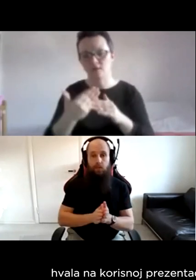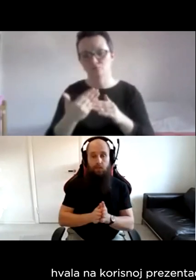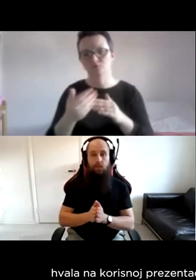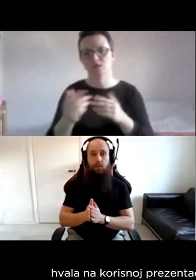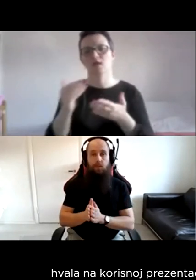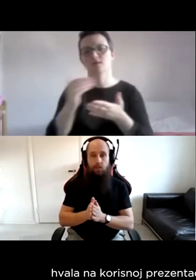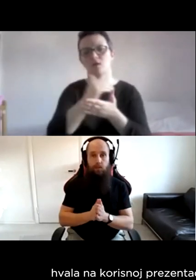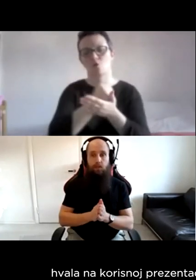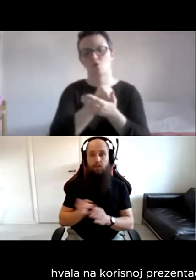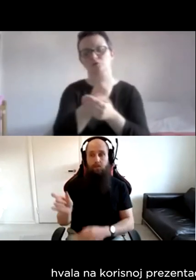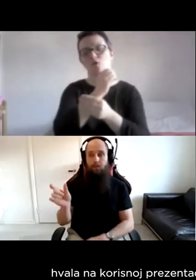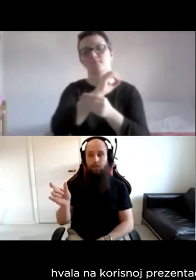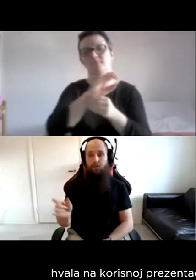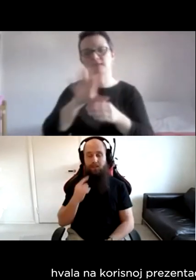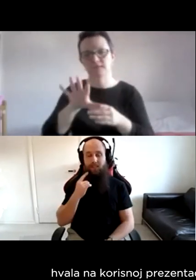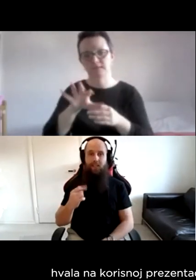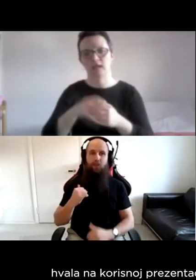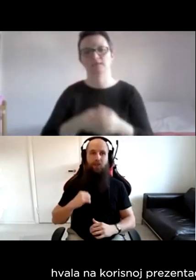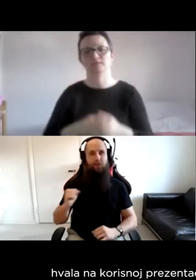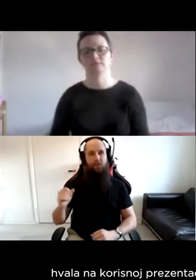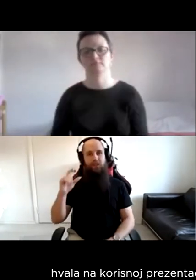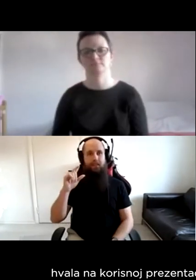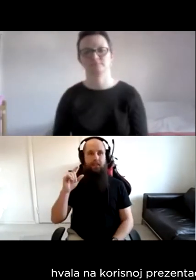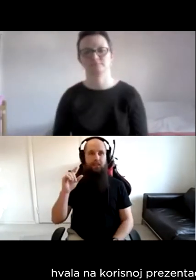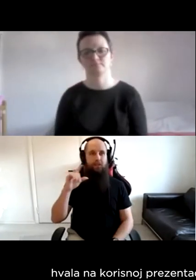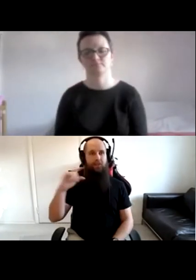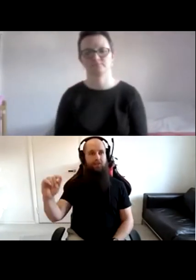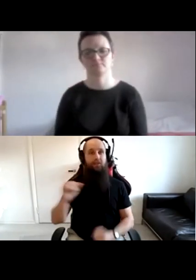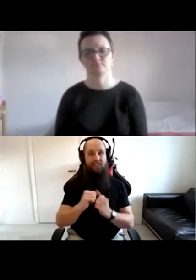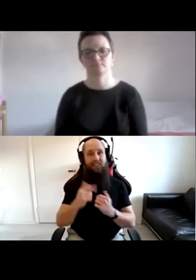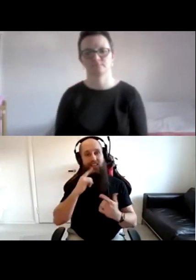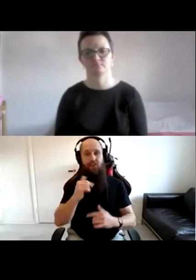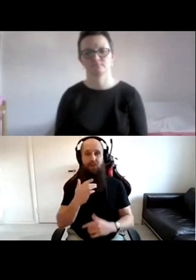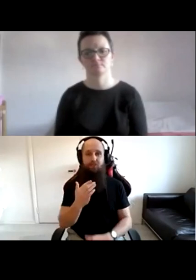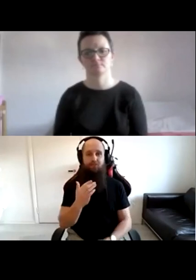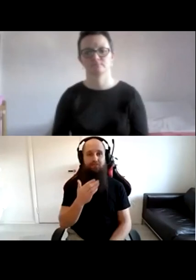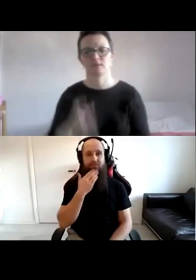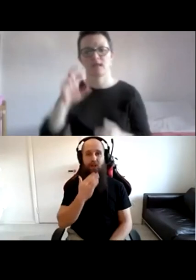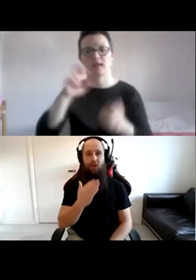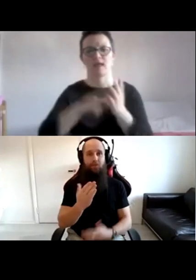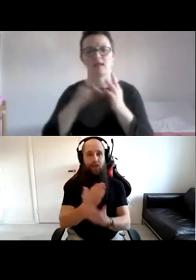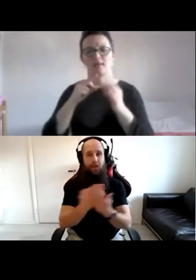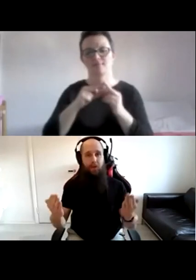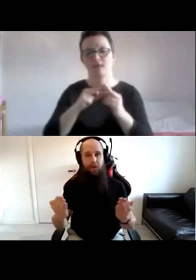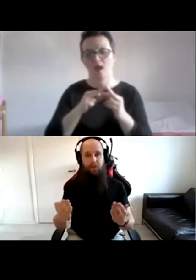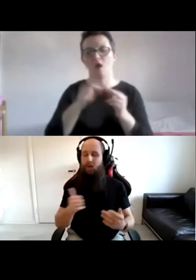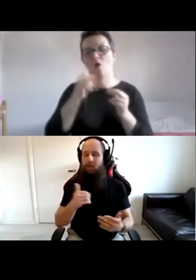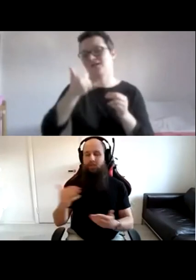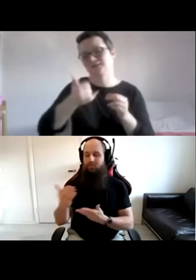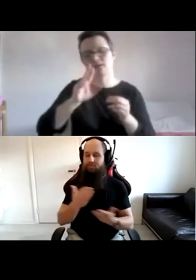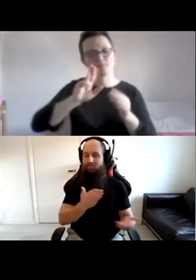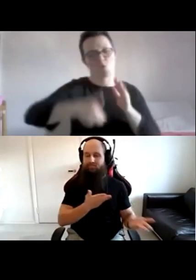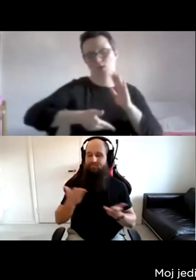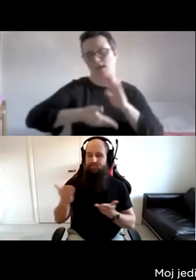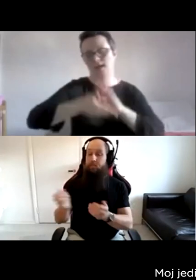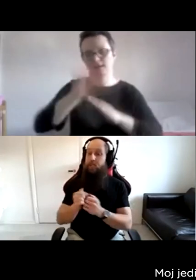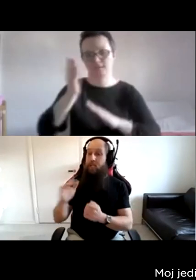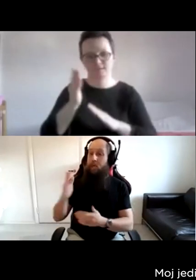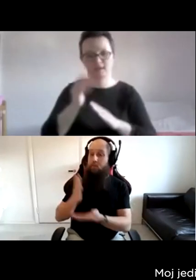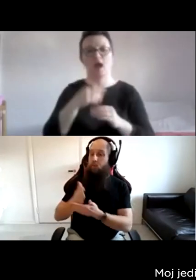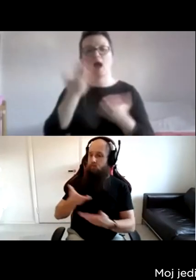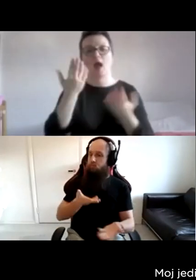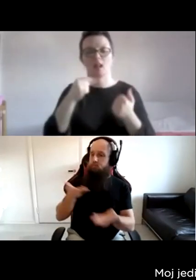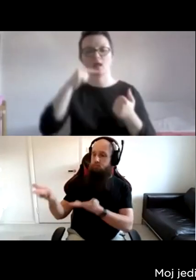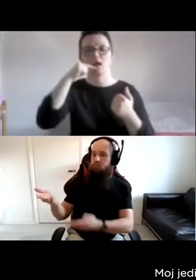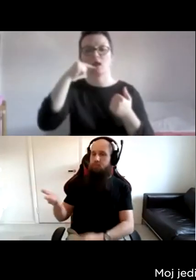saying that she would unfortunately have to leave at the moment, but thanking for a useful presentation. Just wanted to convey. But yes, Jesper, do please go ahead if you have. No, any. I think my